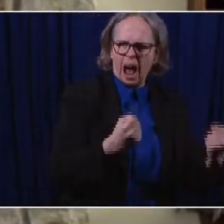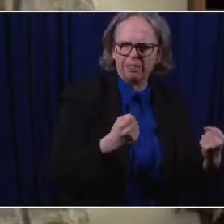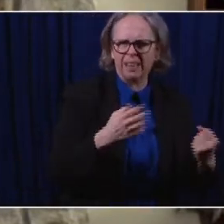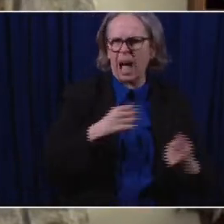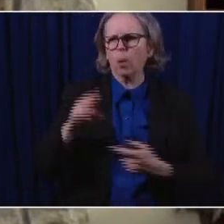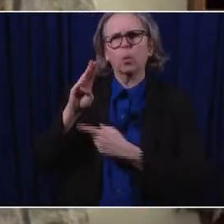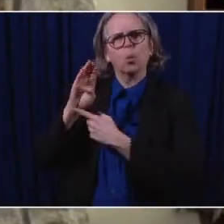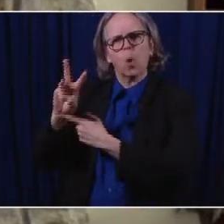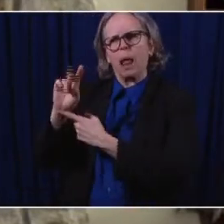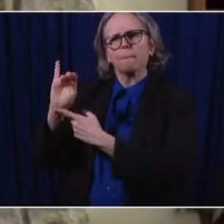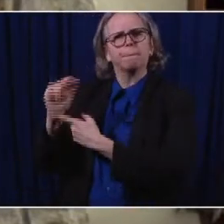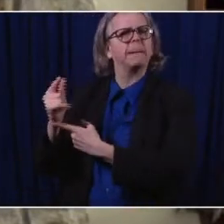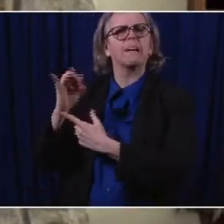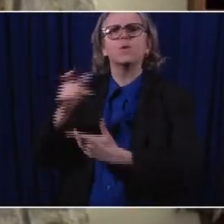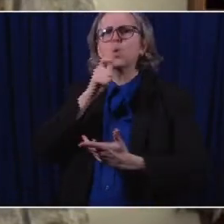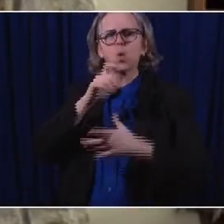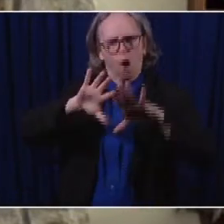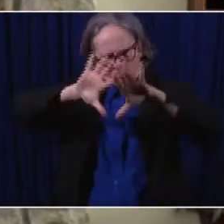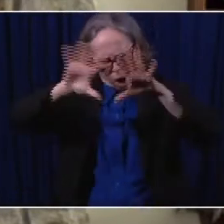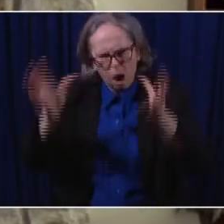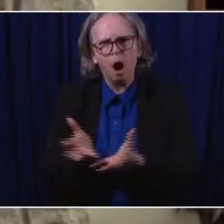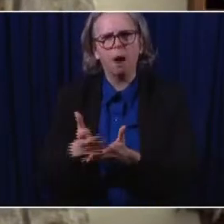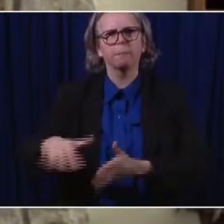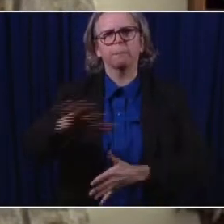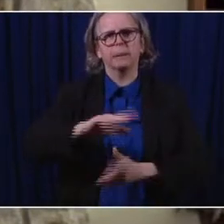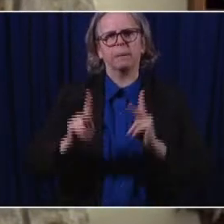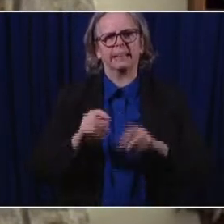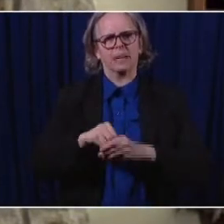Equally important, the plan ensures these funds are preserved and